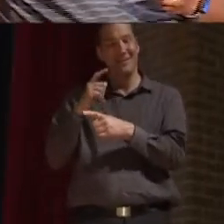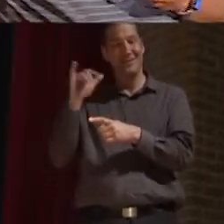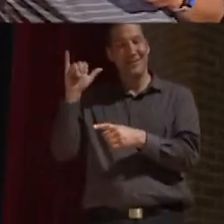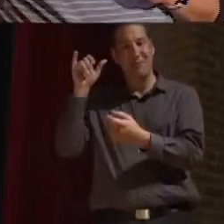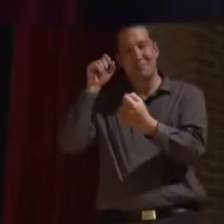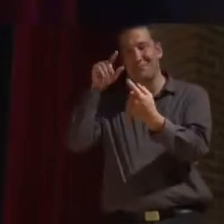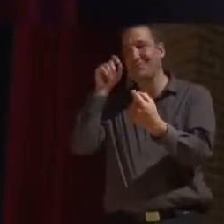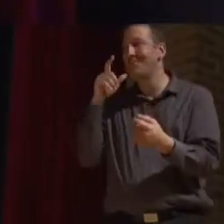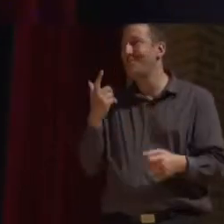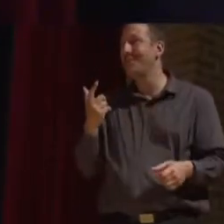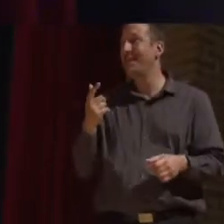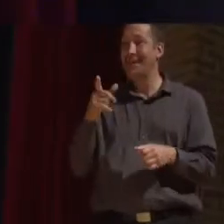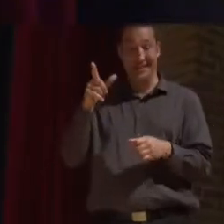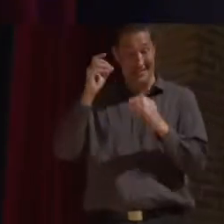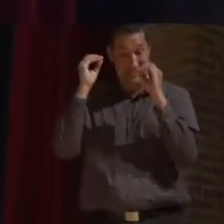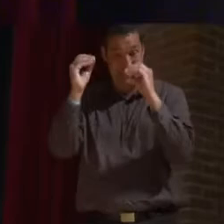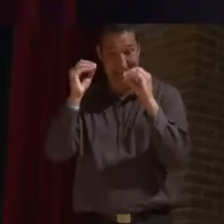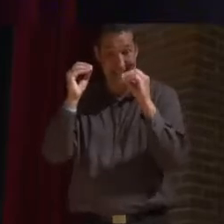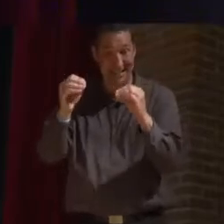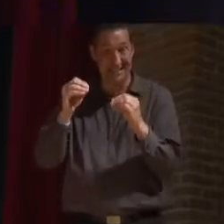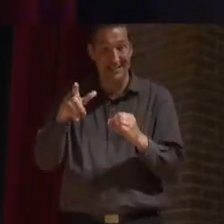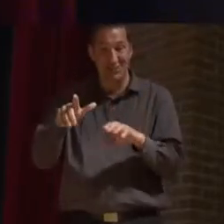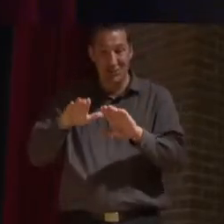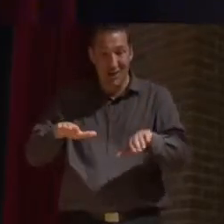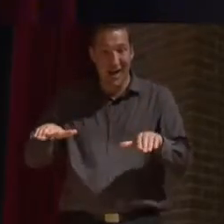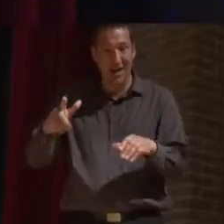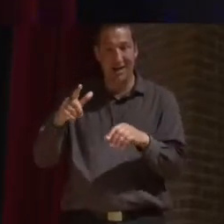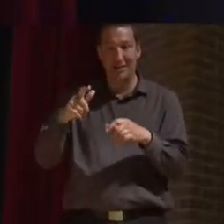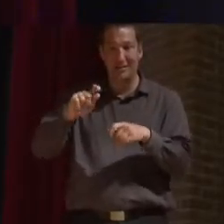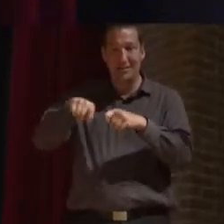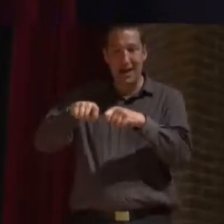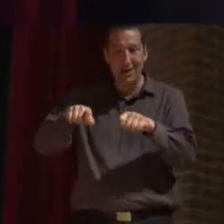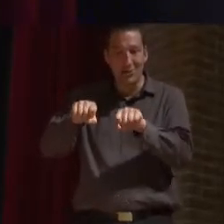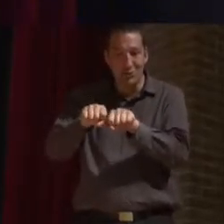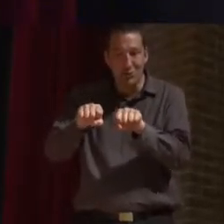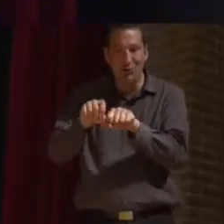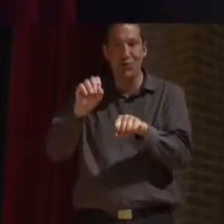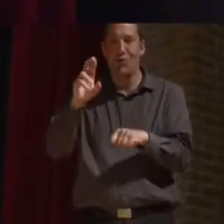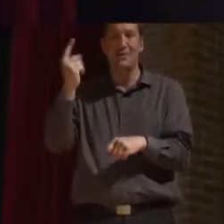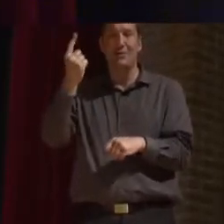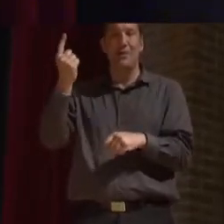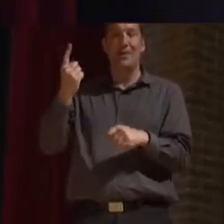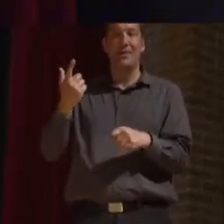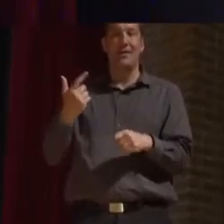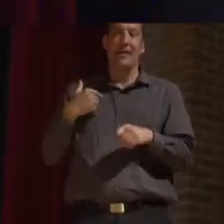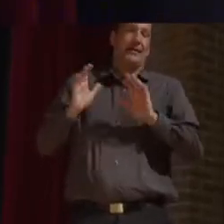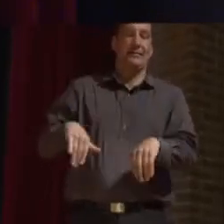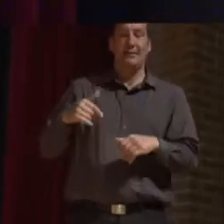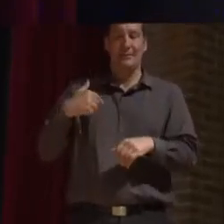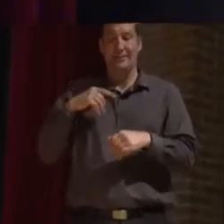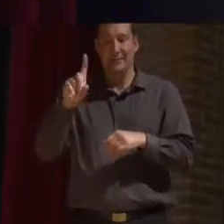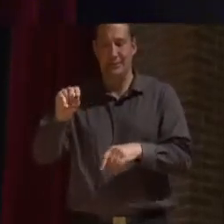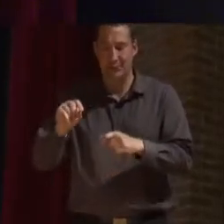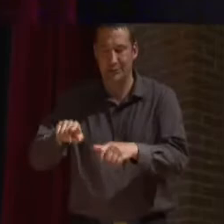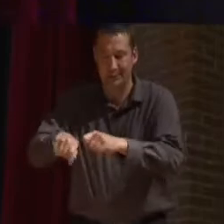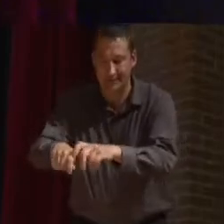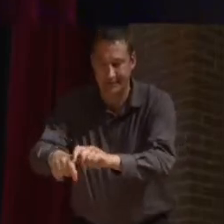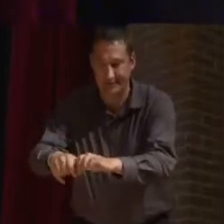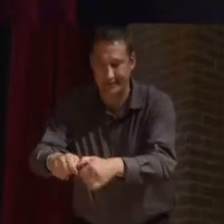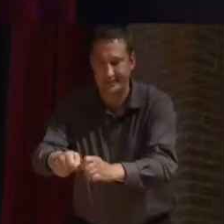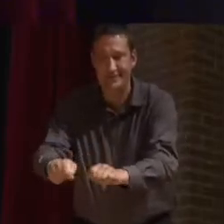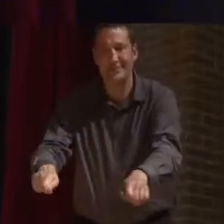trying to teach your child to tie their shoes or something like that, and how often you may jump in and do it.